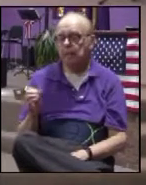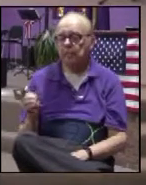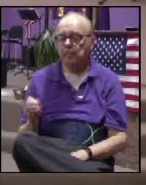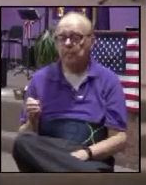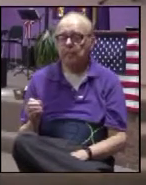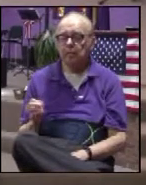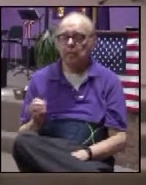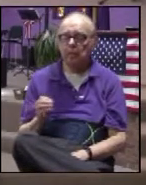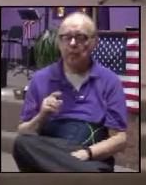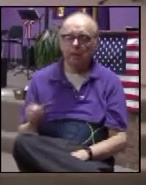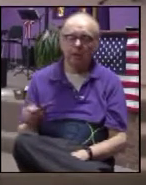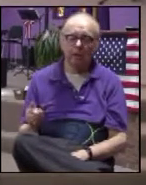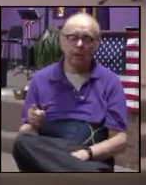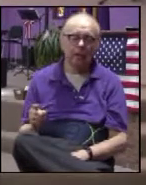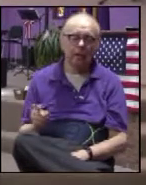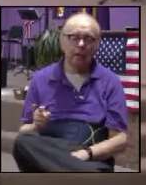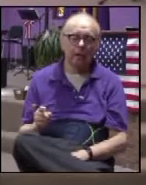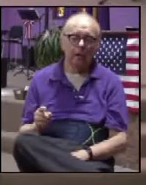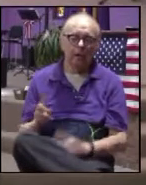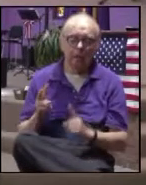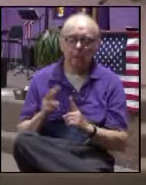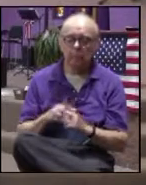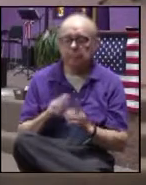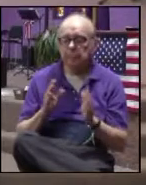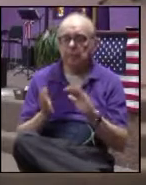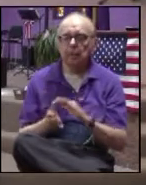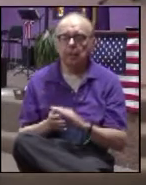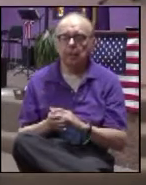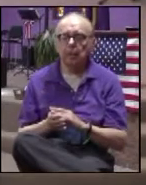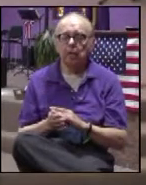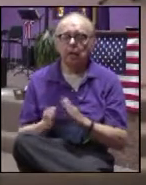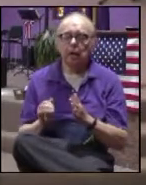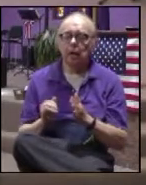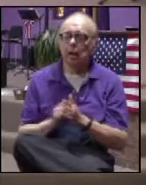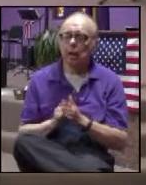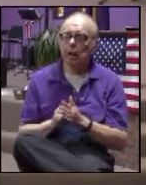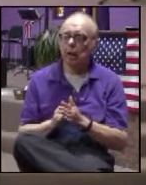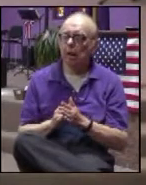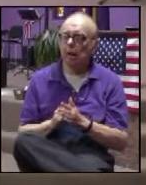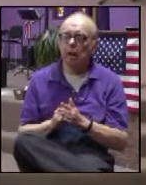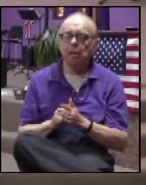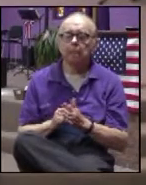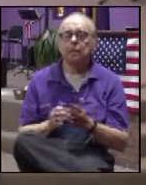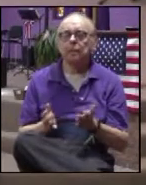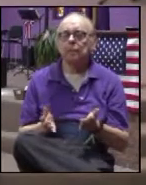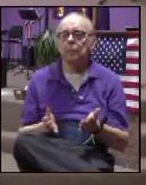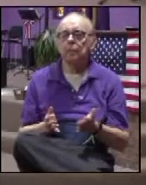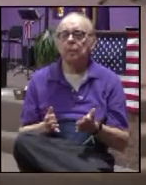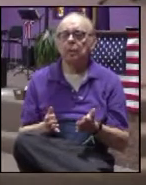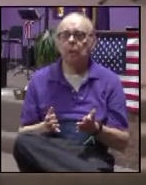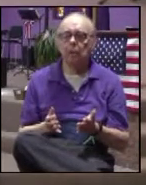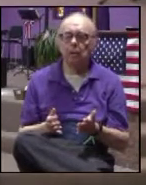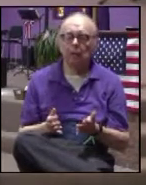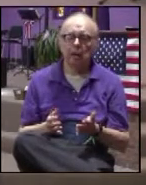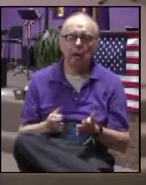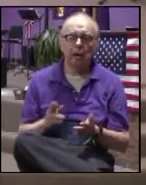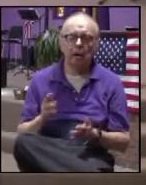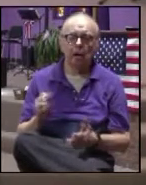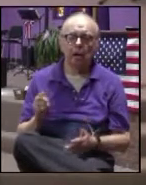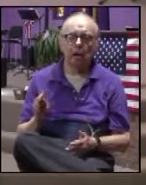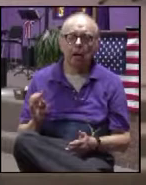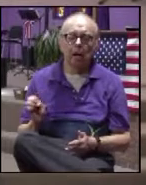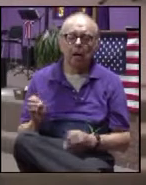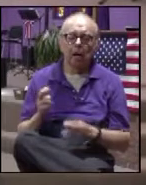And they would apply to become that a rabbi's, what